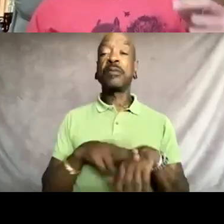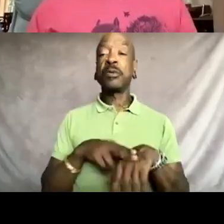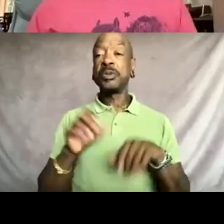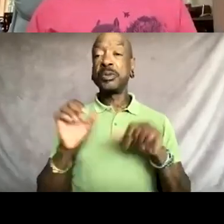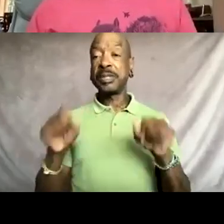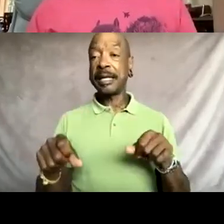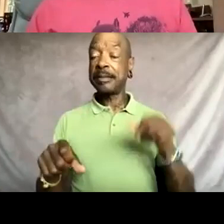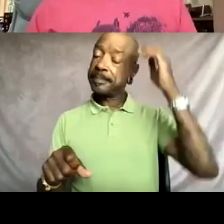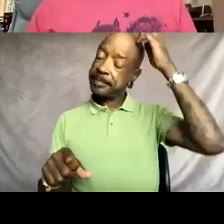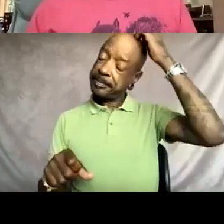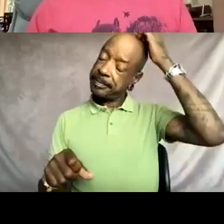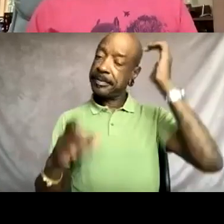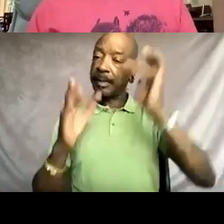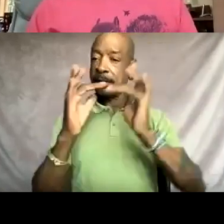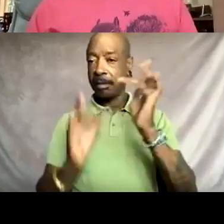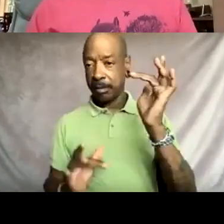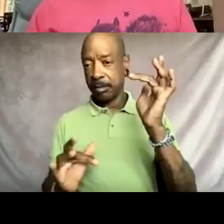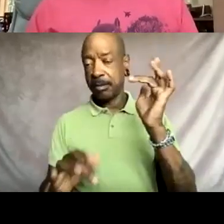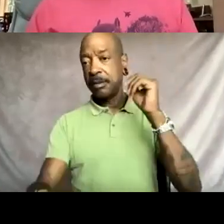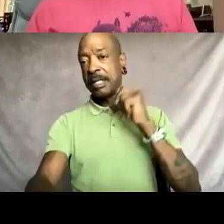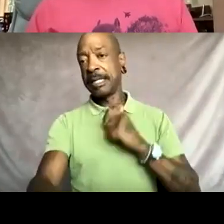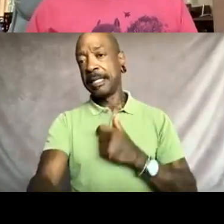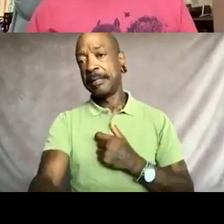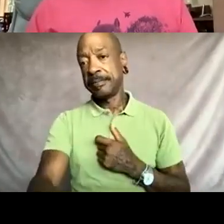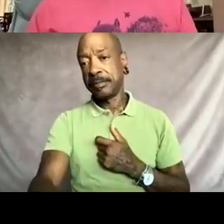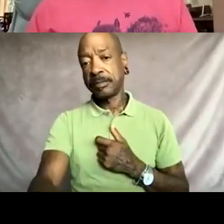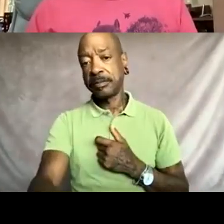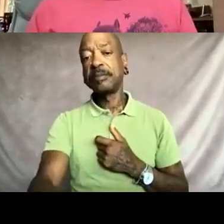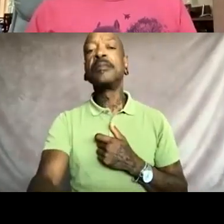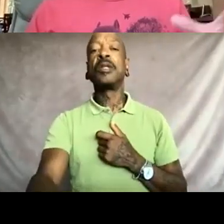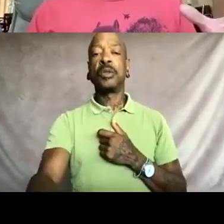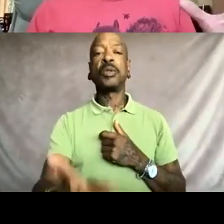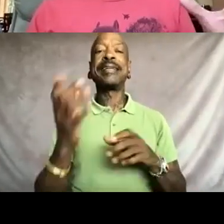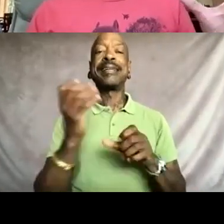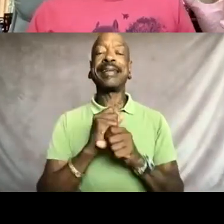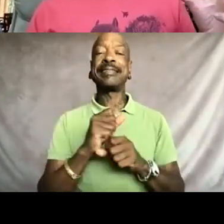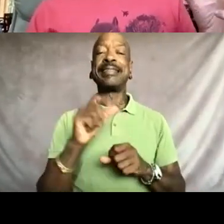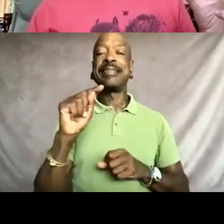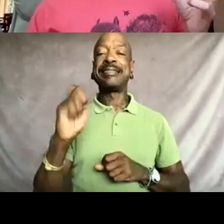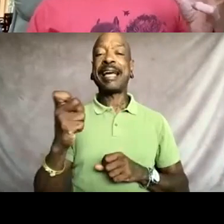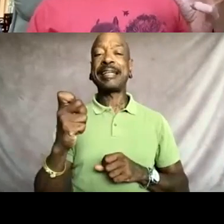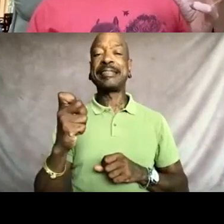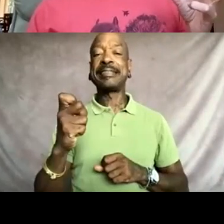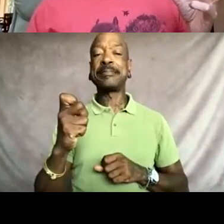form nonprofit corporations and not get tax exemption, which means you don't have to